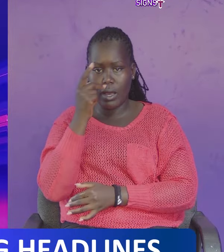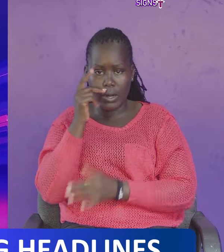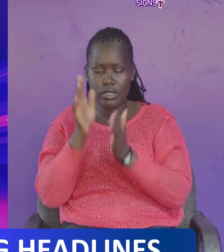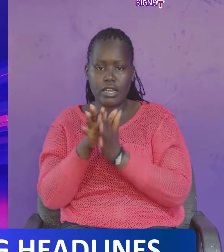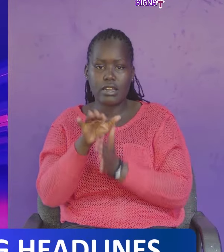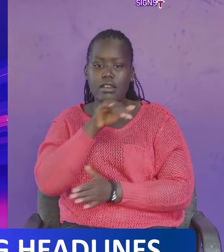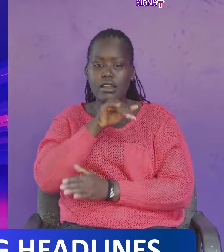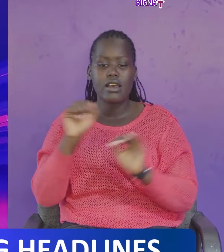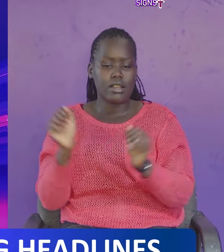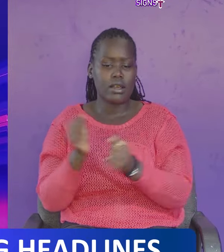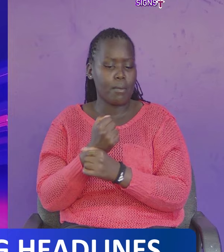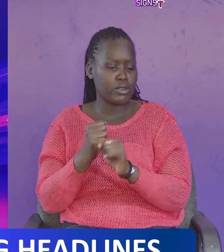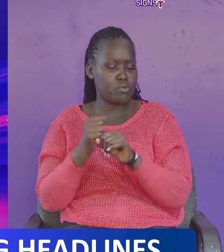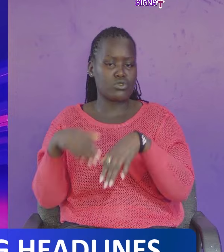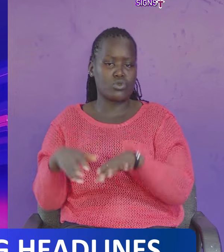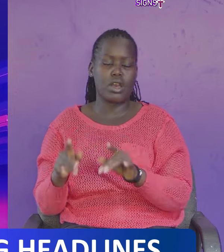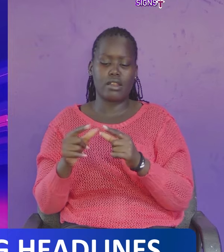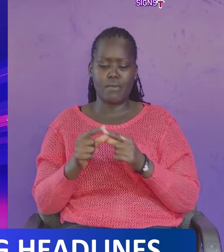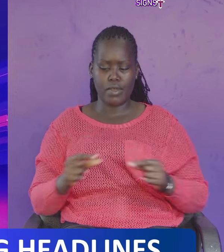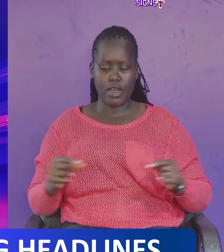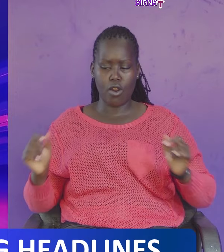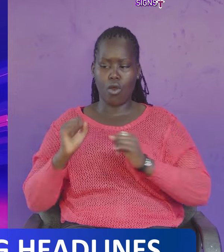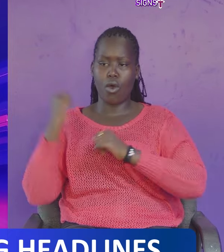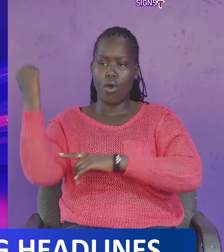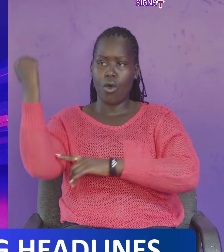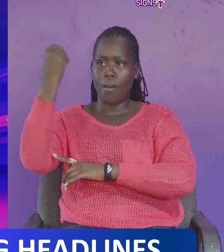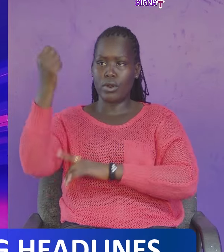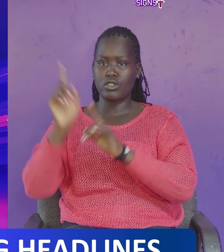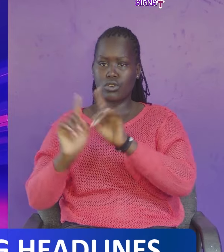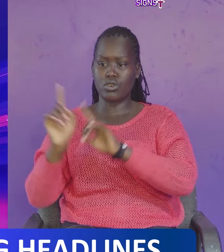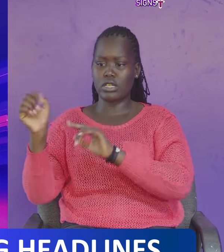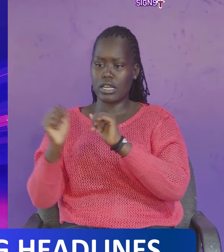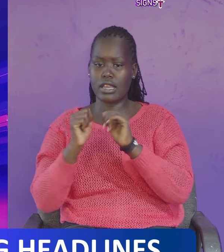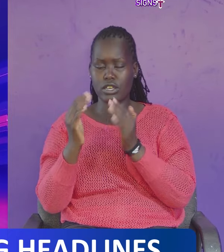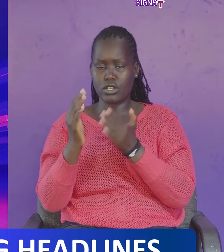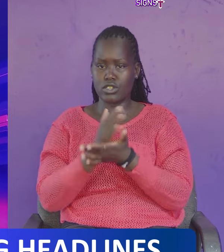erased, given the long political journey they shared, saying